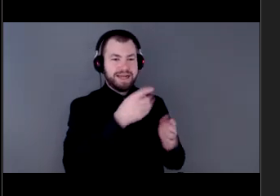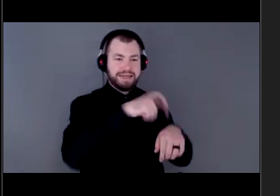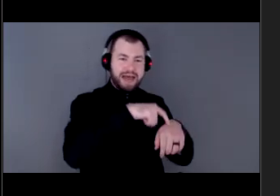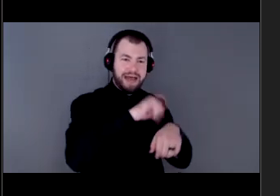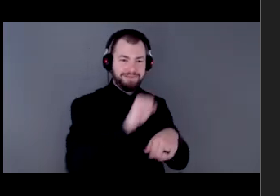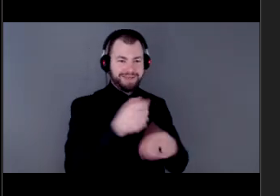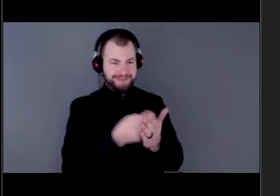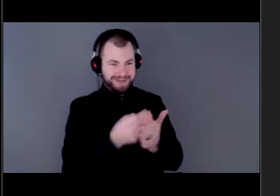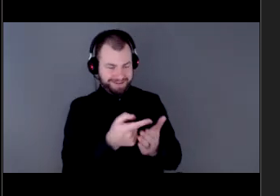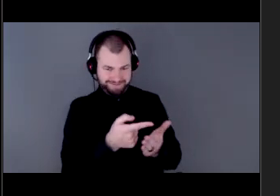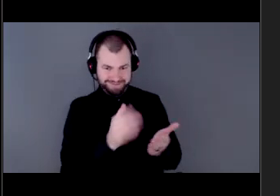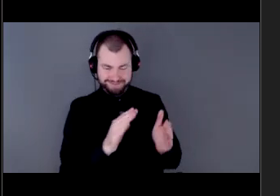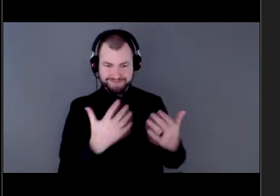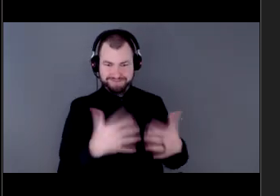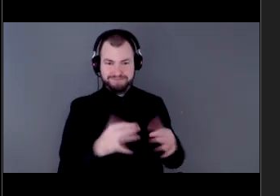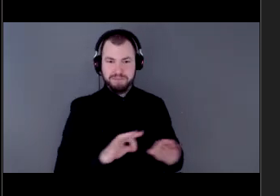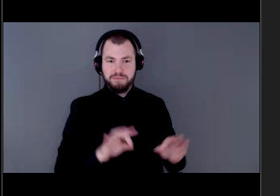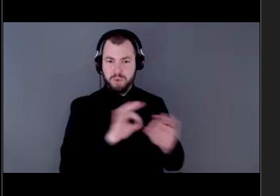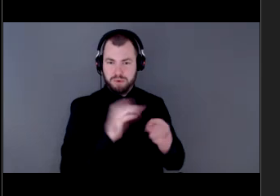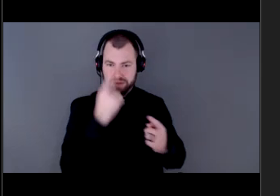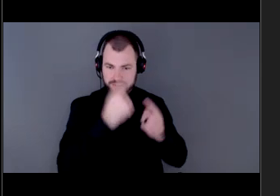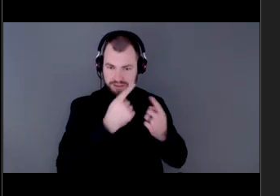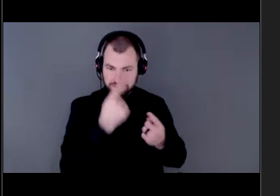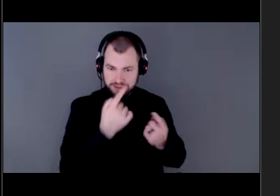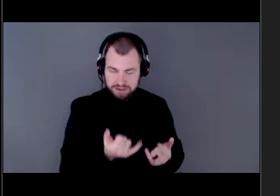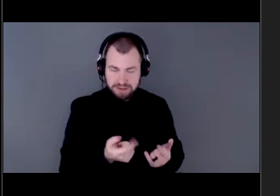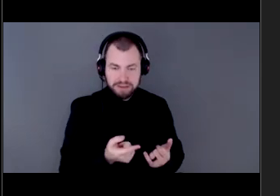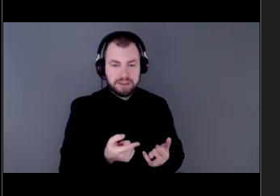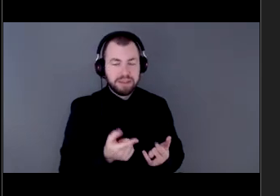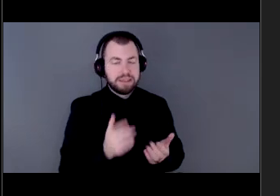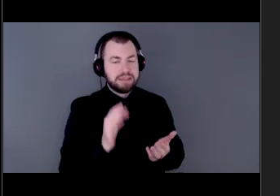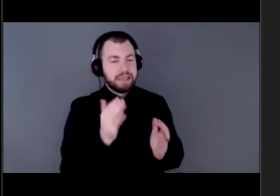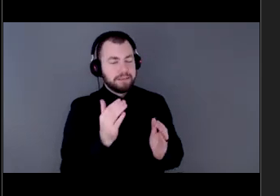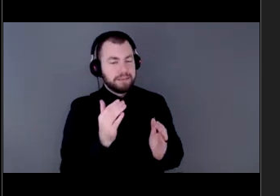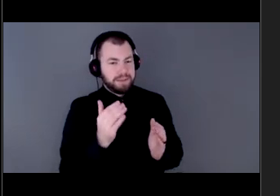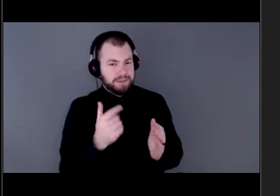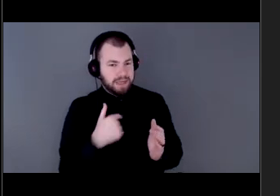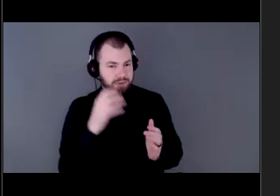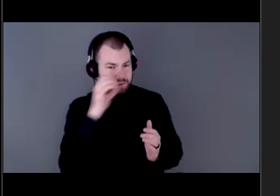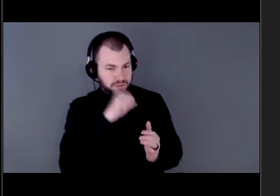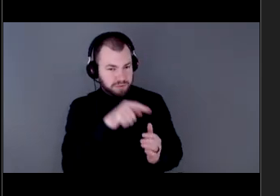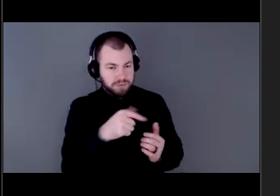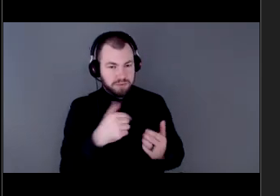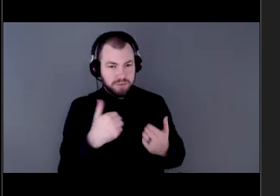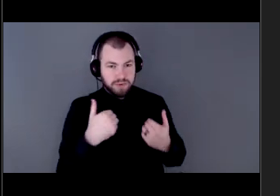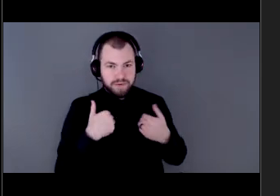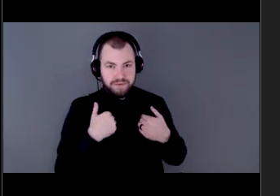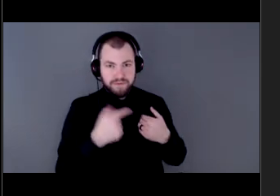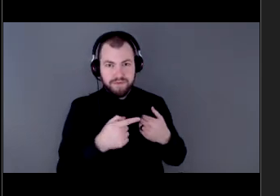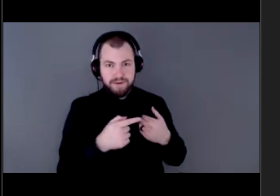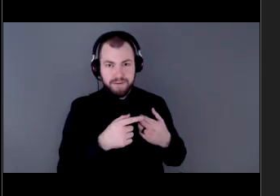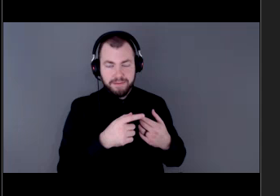particularly important to consider here, and it seems like I would assume you have sort of deep and shallow and old and new and large and